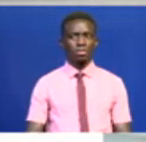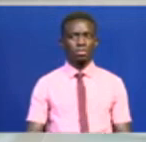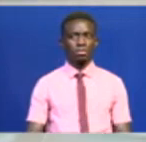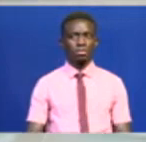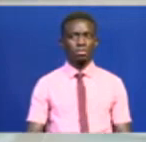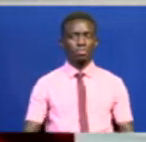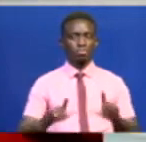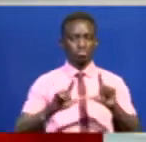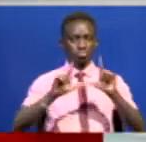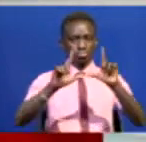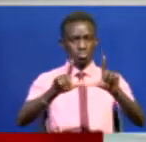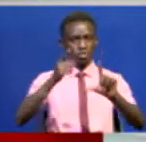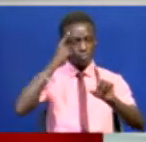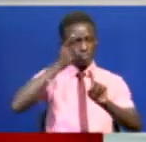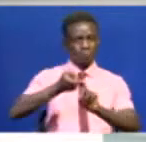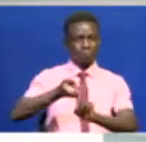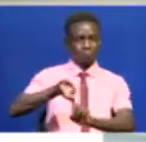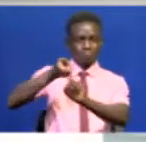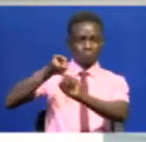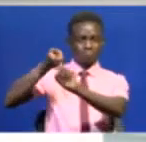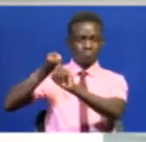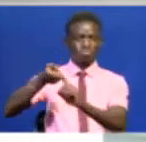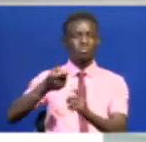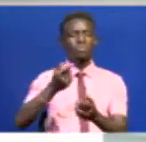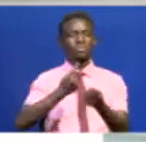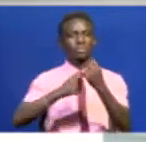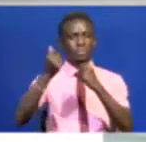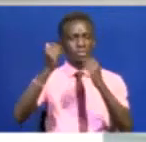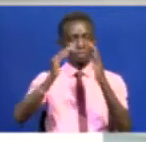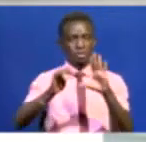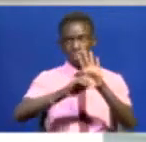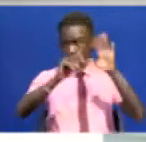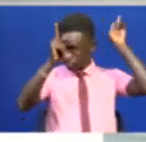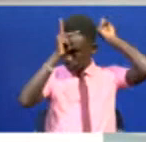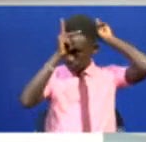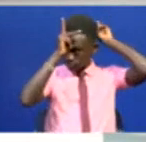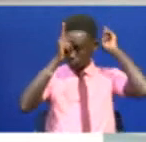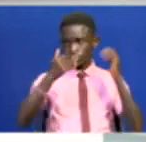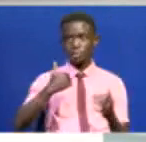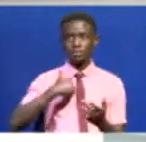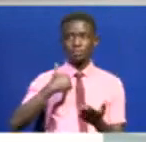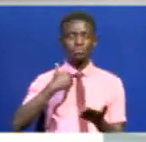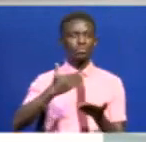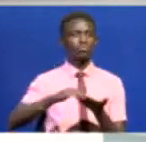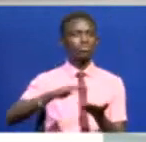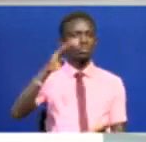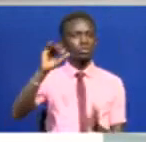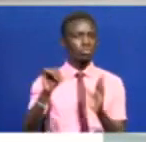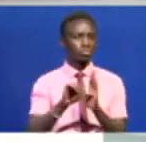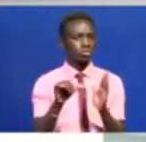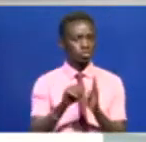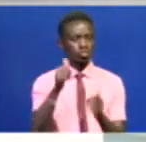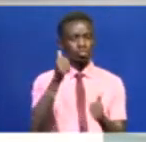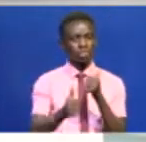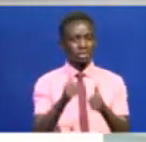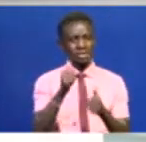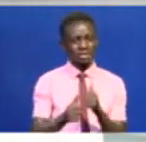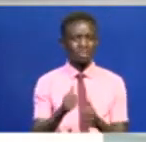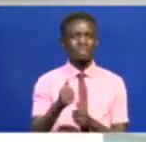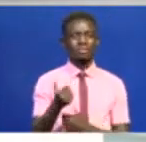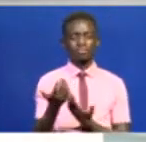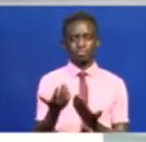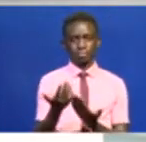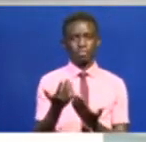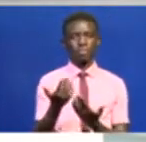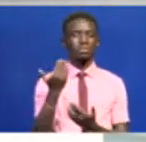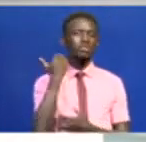Licensed scrap metal dealers in Kakamega County are decrying increased cases of vandalism, which they blame on the proliferation of the